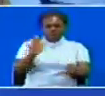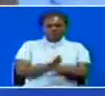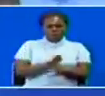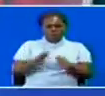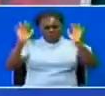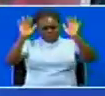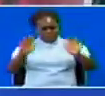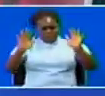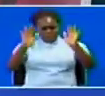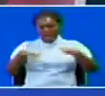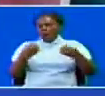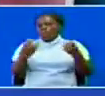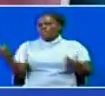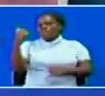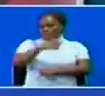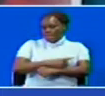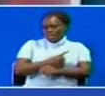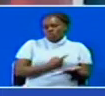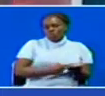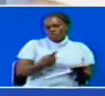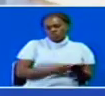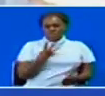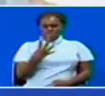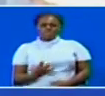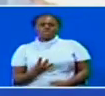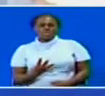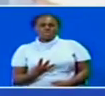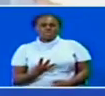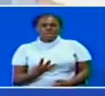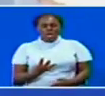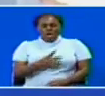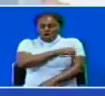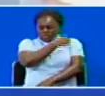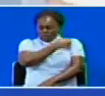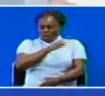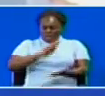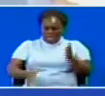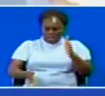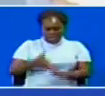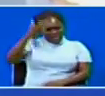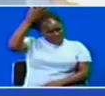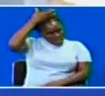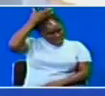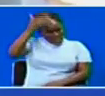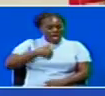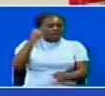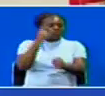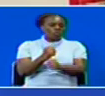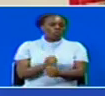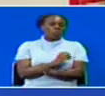strike now entering its 4th week, leaving hospitals abandoned and nurses with not much to do.